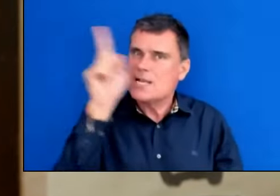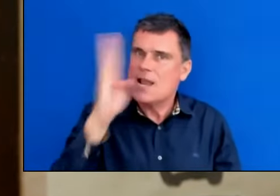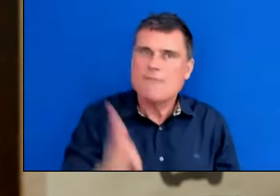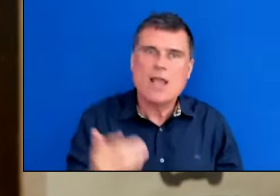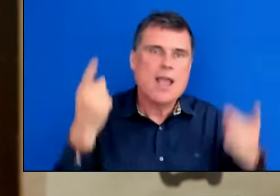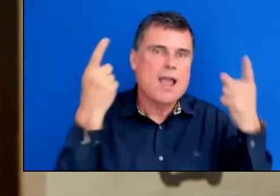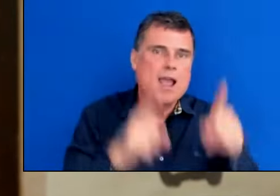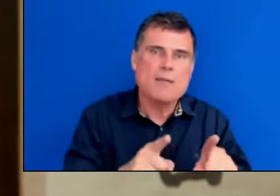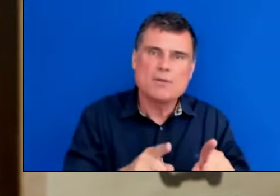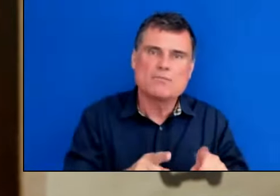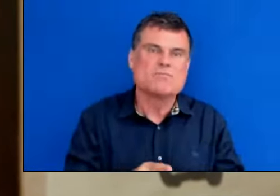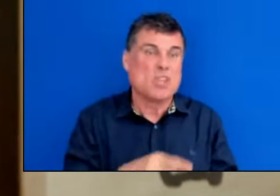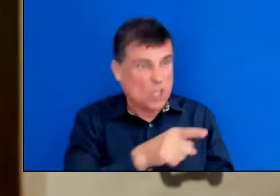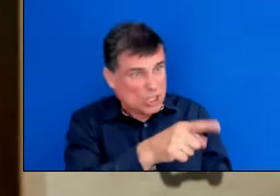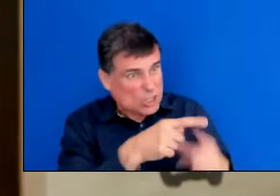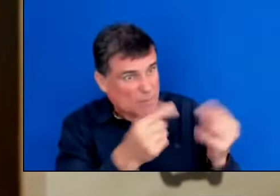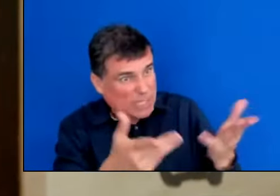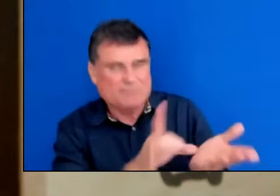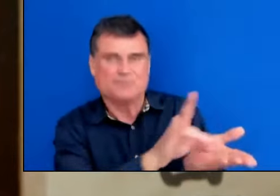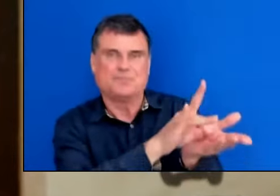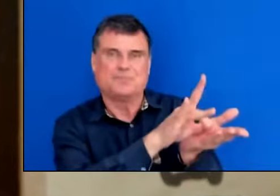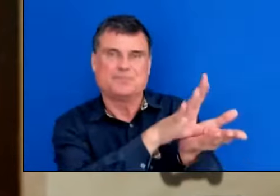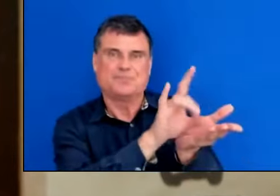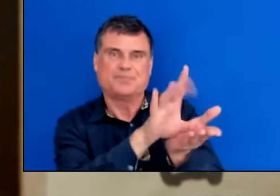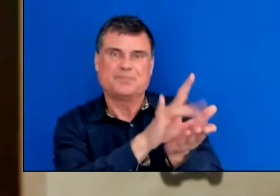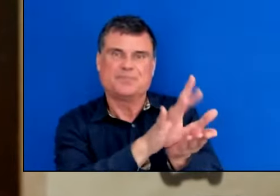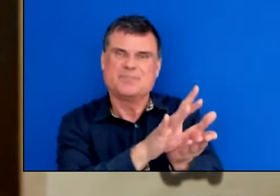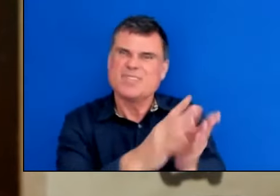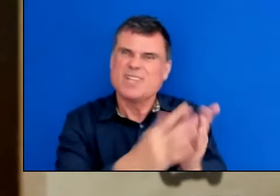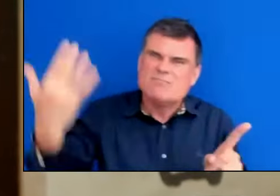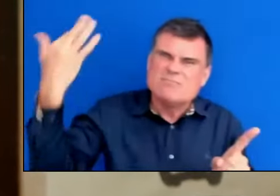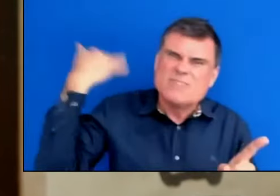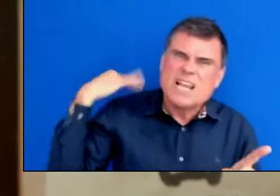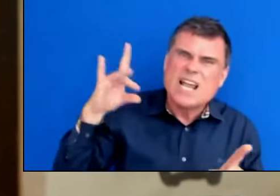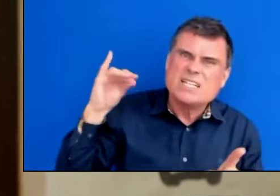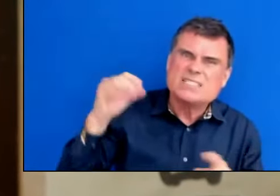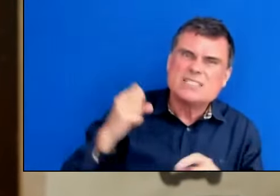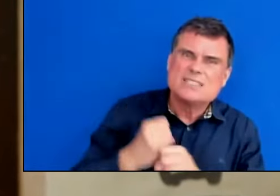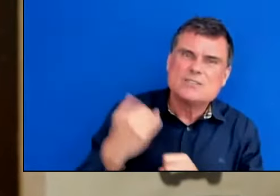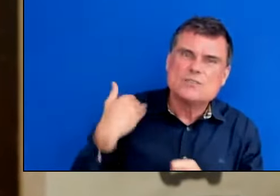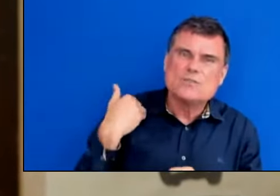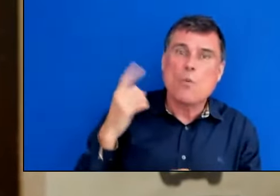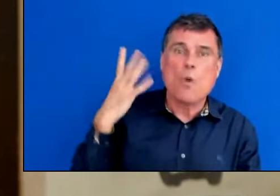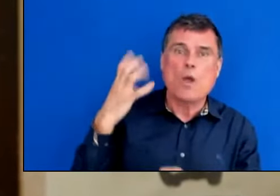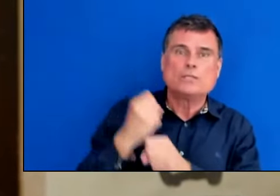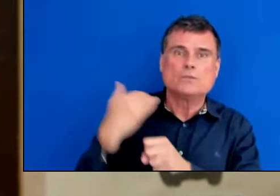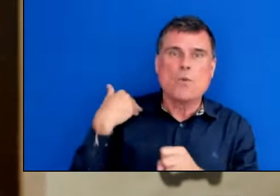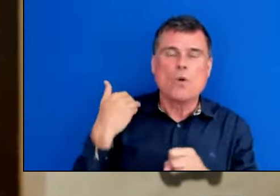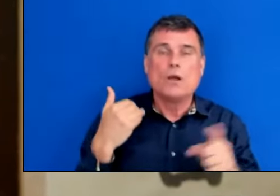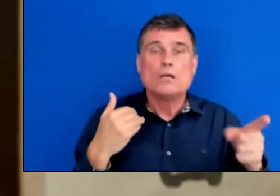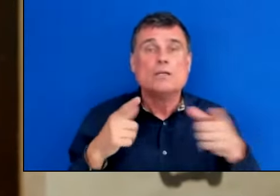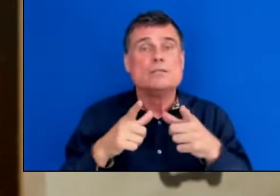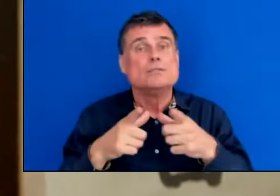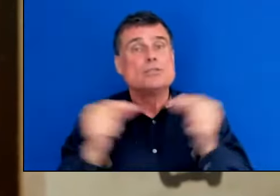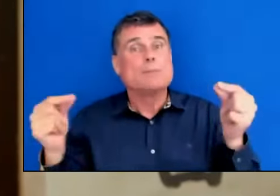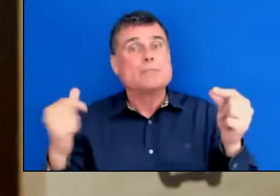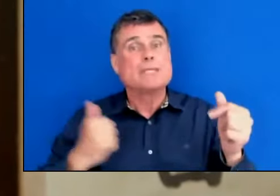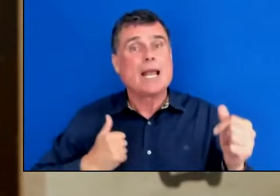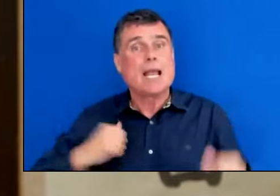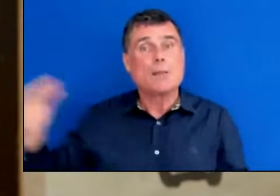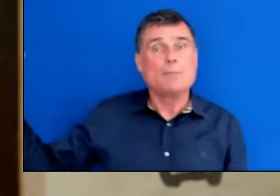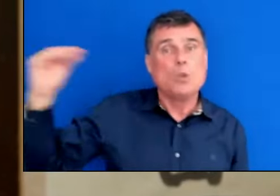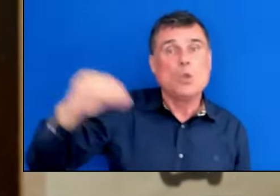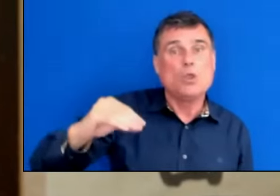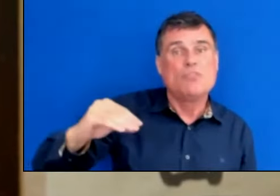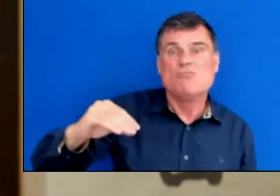away without anything other than a you don't need to be here anymore. 80 years ago, the first Japanese Canadians